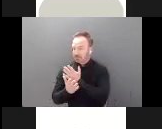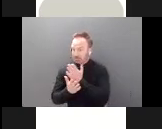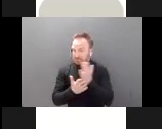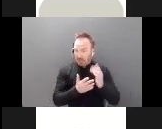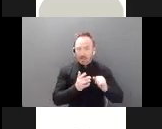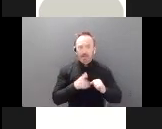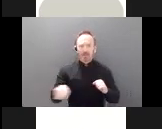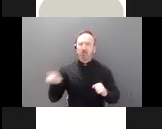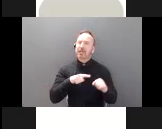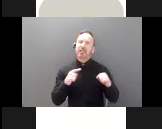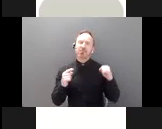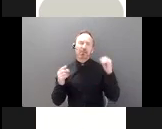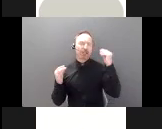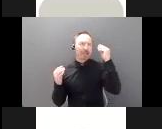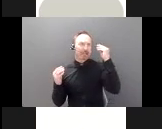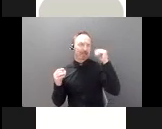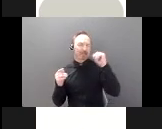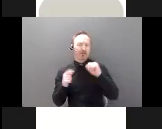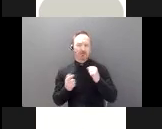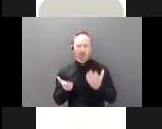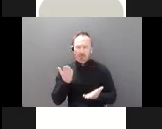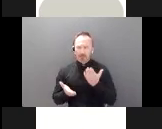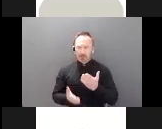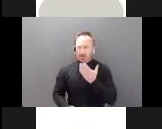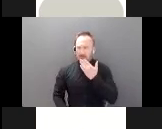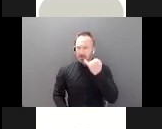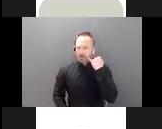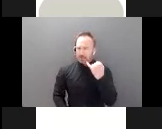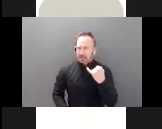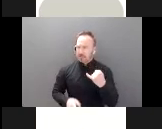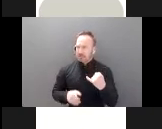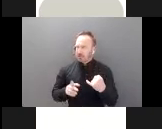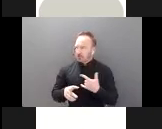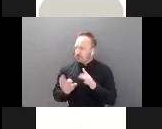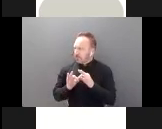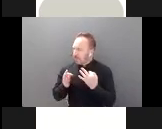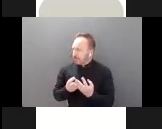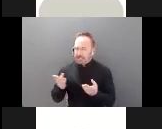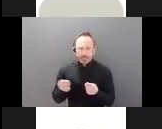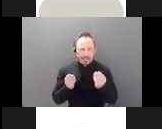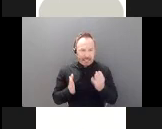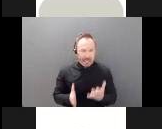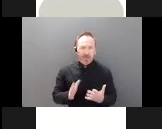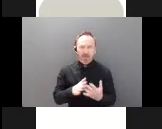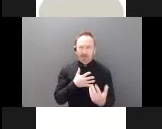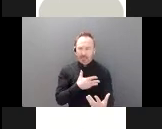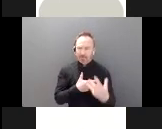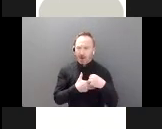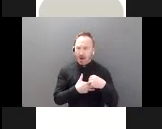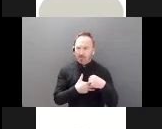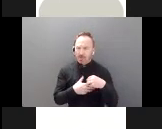it be a good idea to think about using a family mediator? And these are some of the